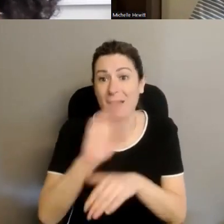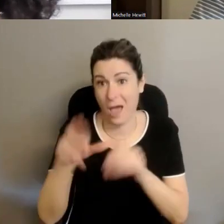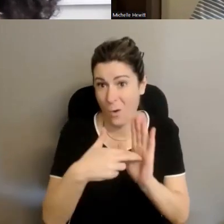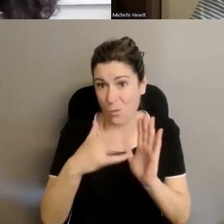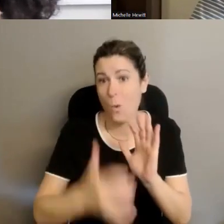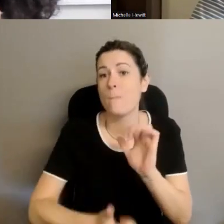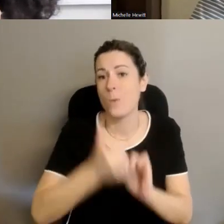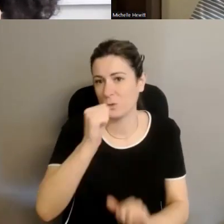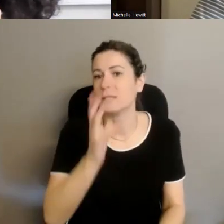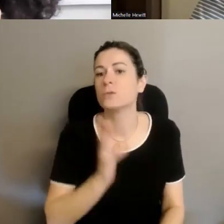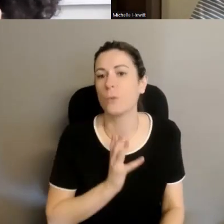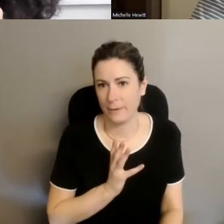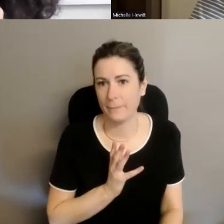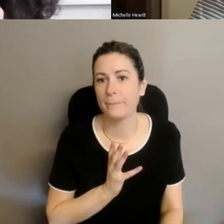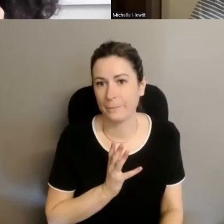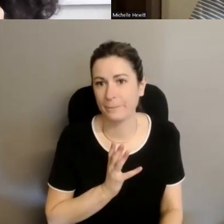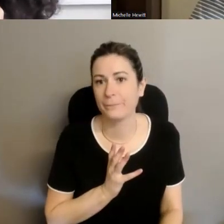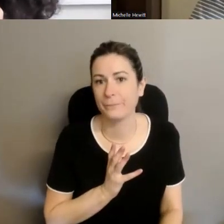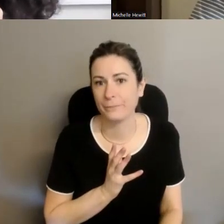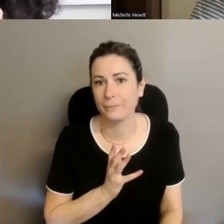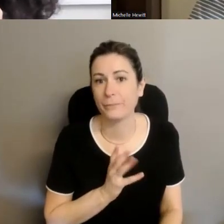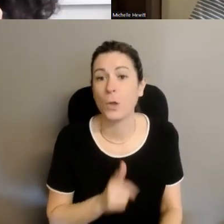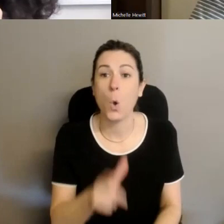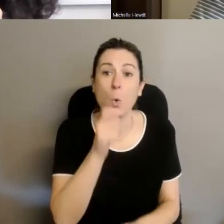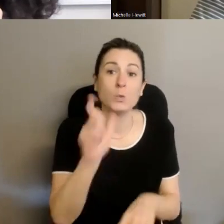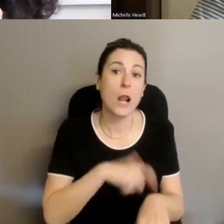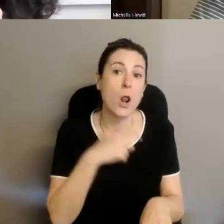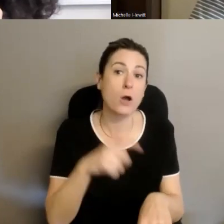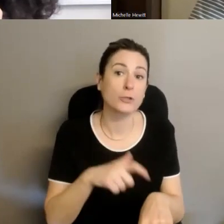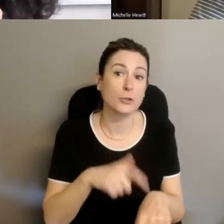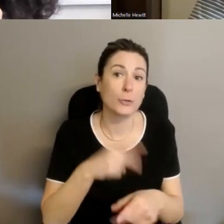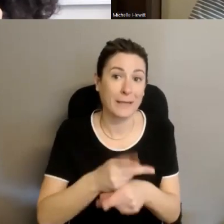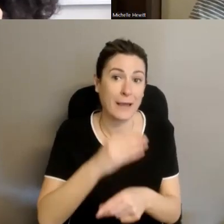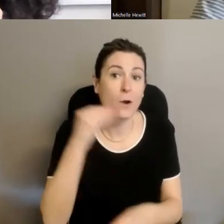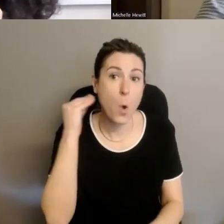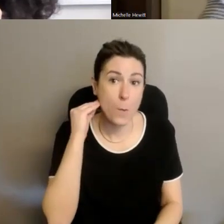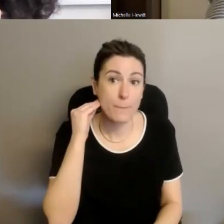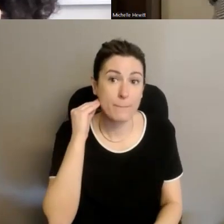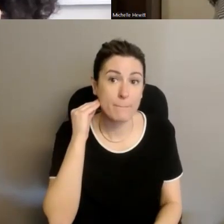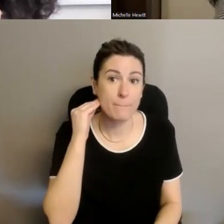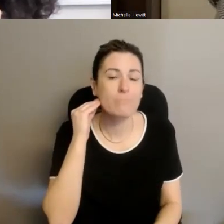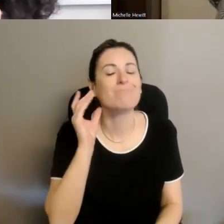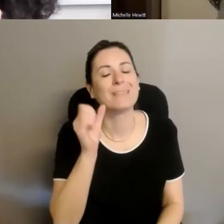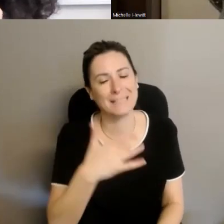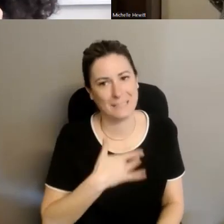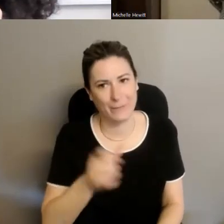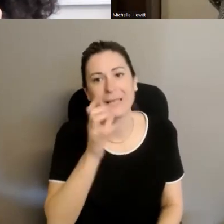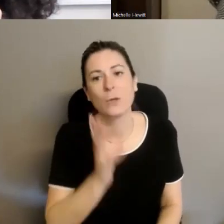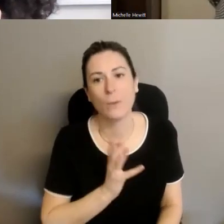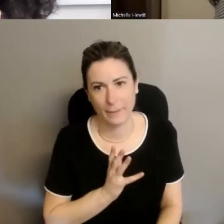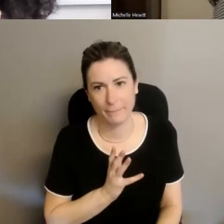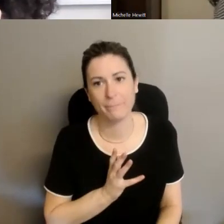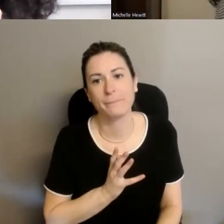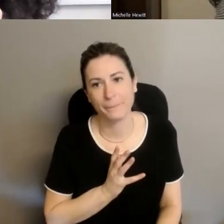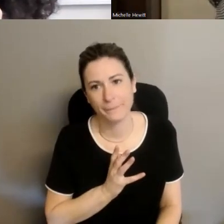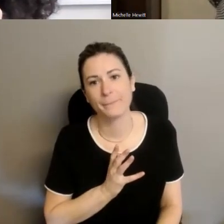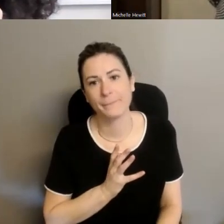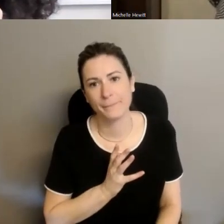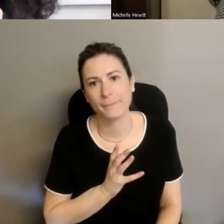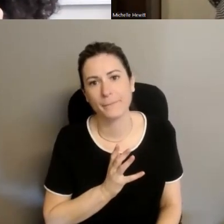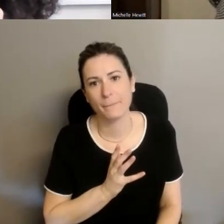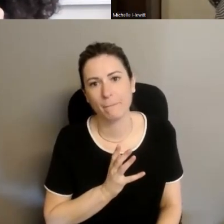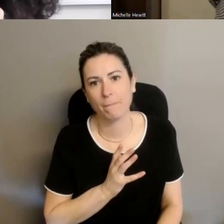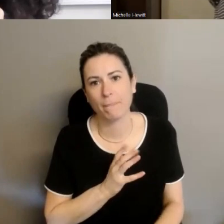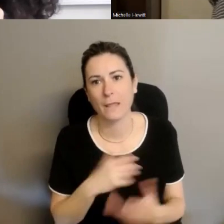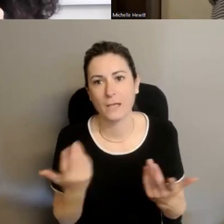in our long-term care homes and so on are women as well. And so the whole system, that whole microcosm,